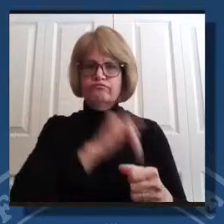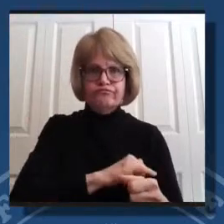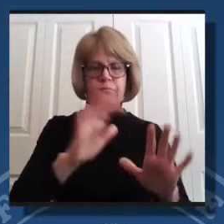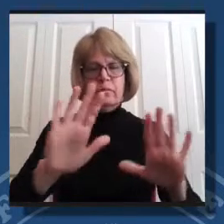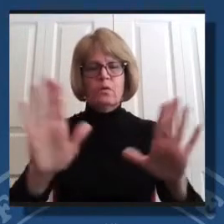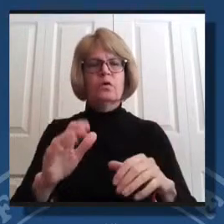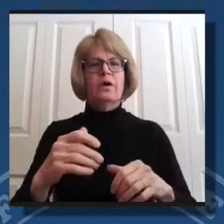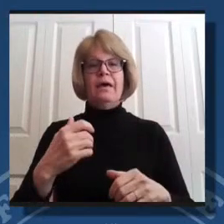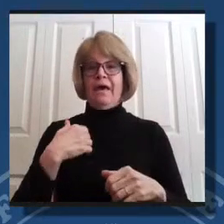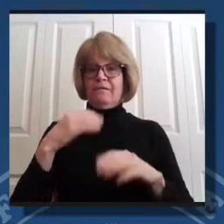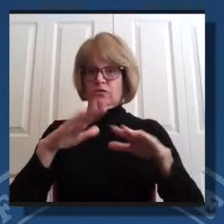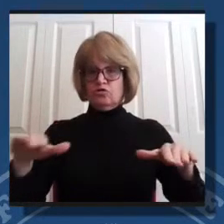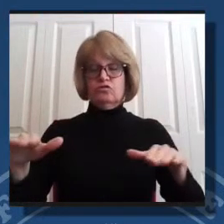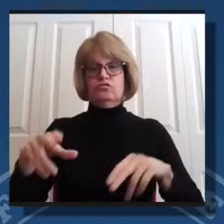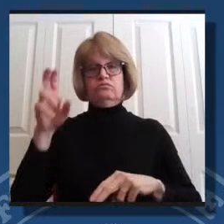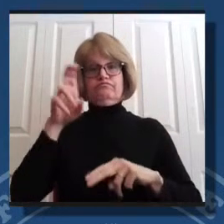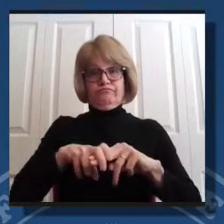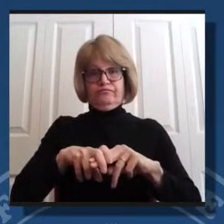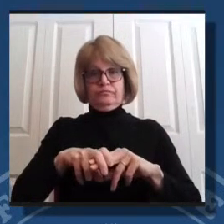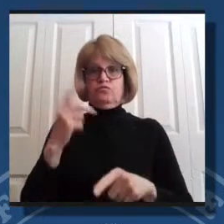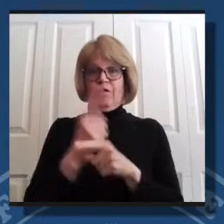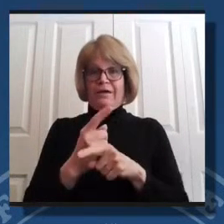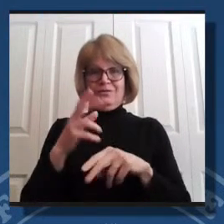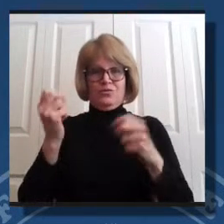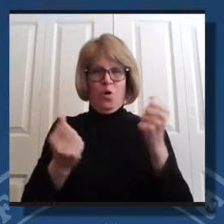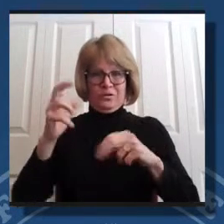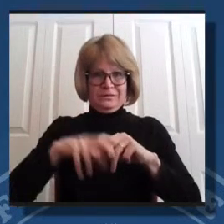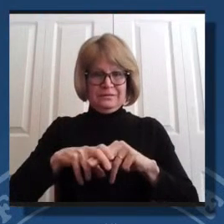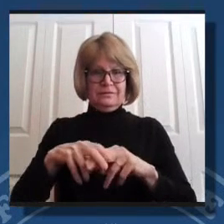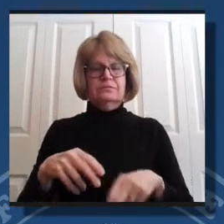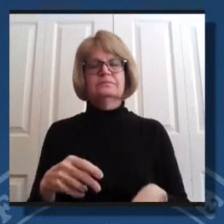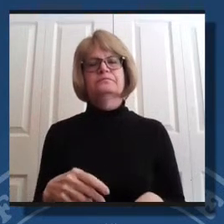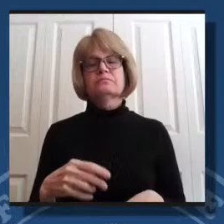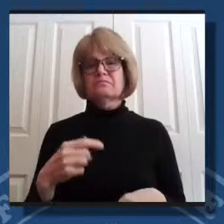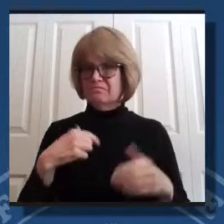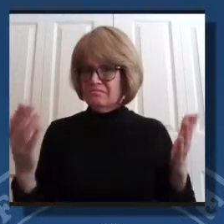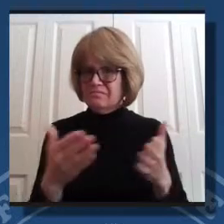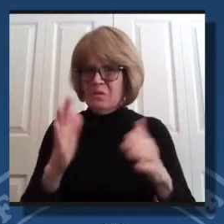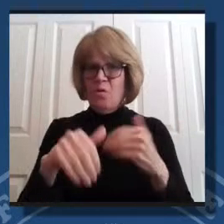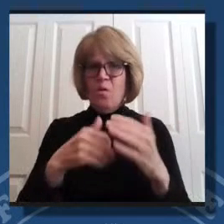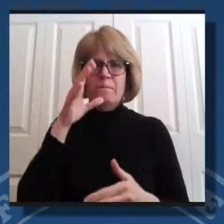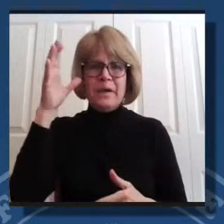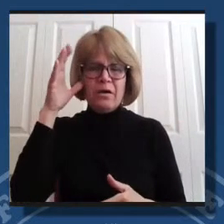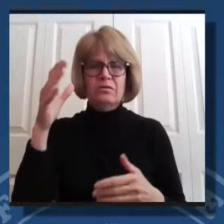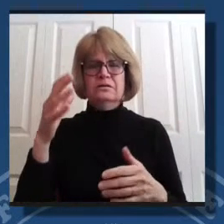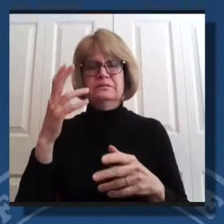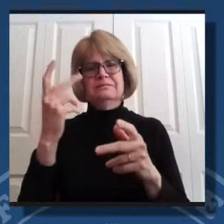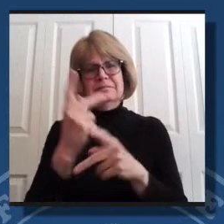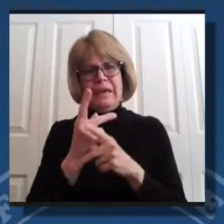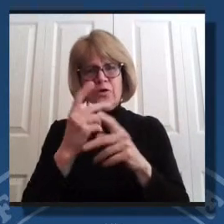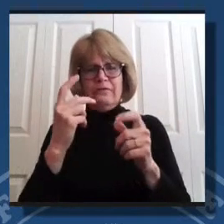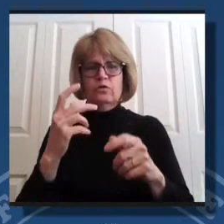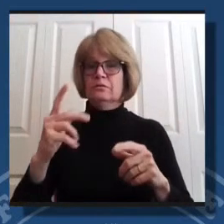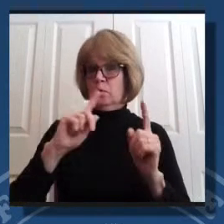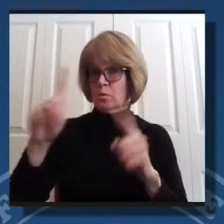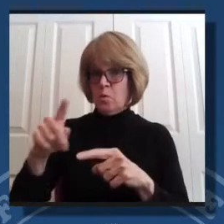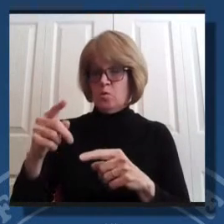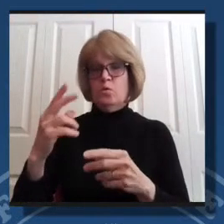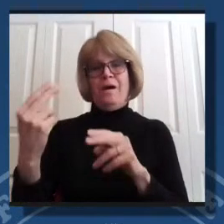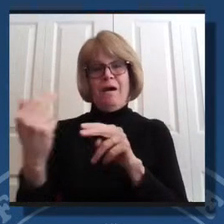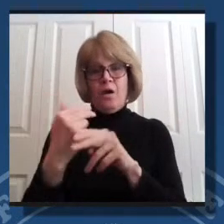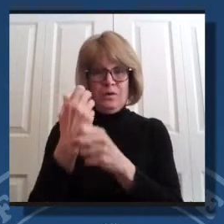in an appropriate car seat. I encourage all parents and caregivers to make an appointment with the Office of Highway Safety to have your car seat